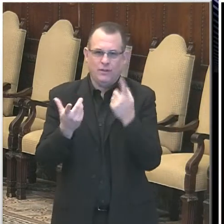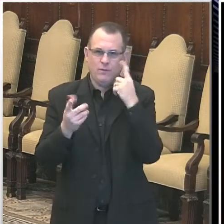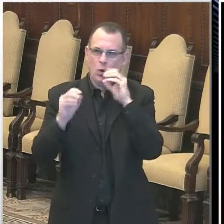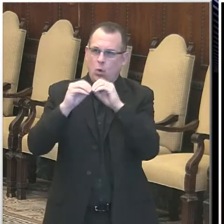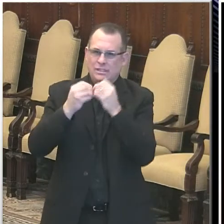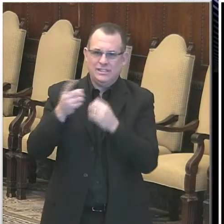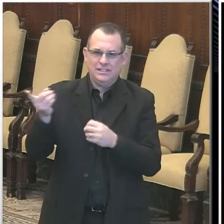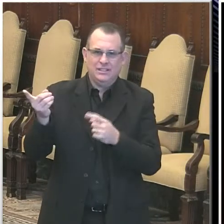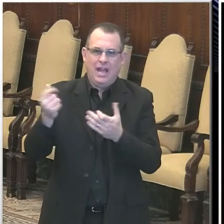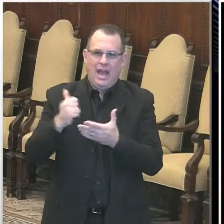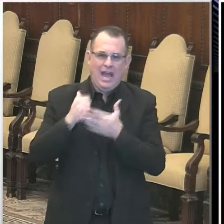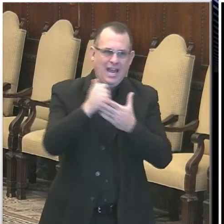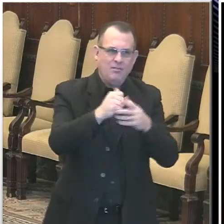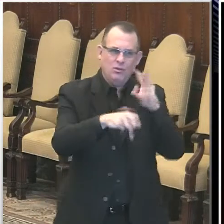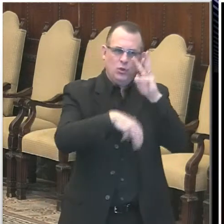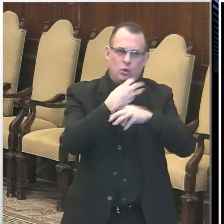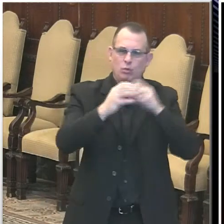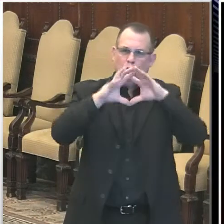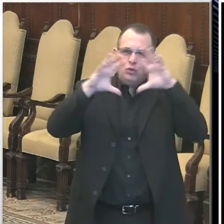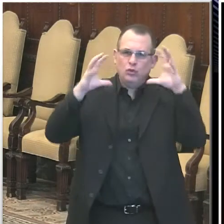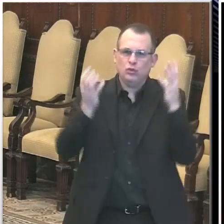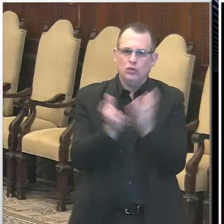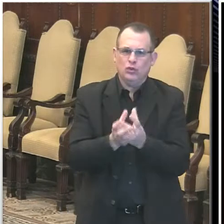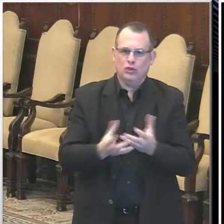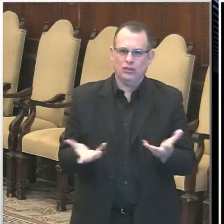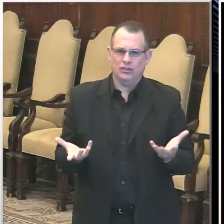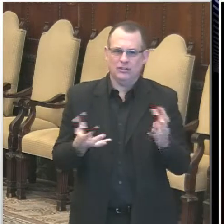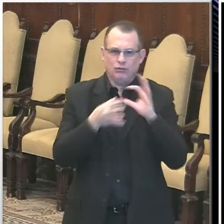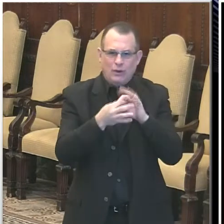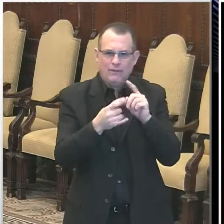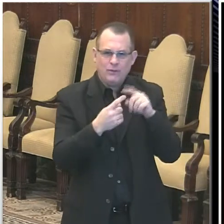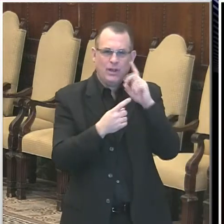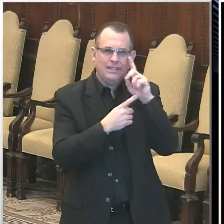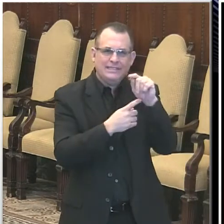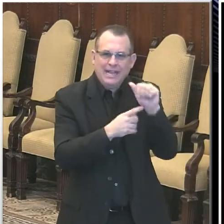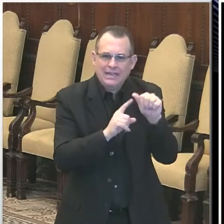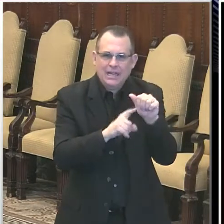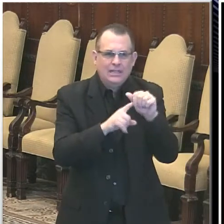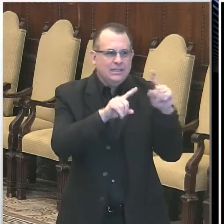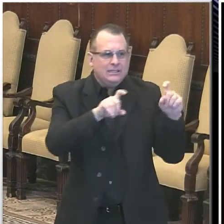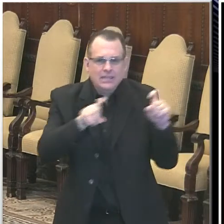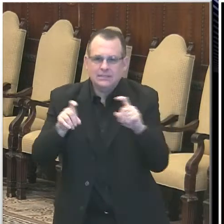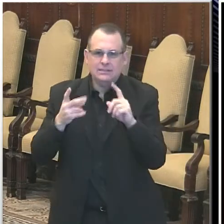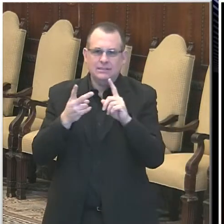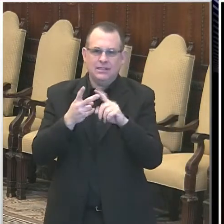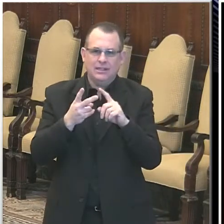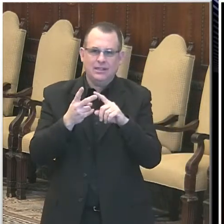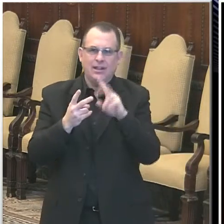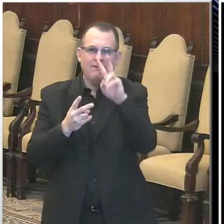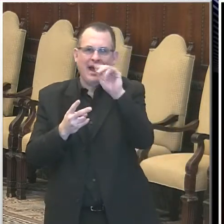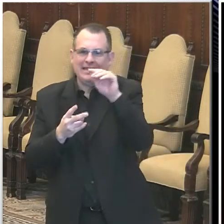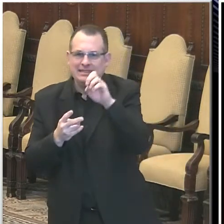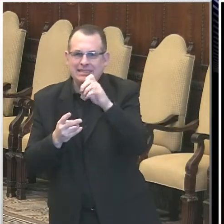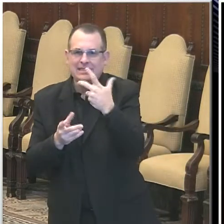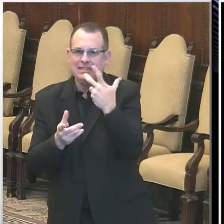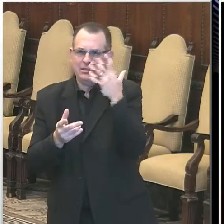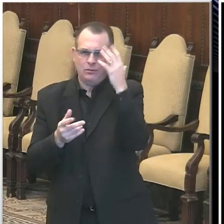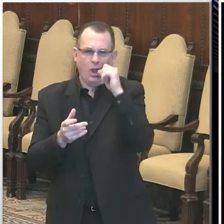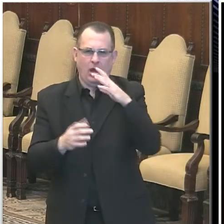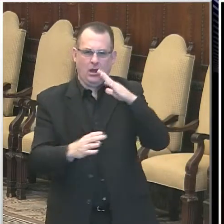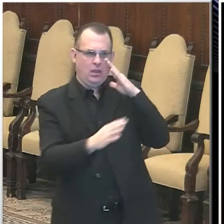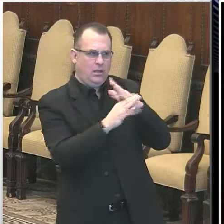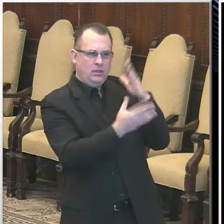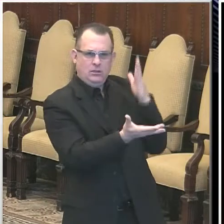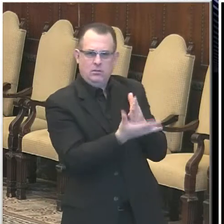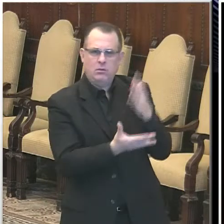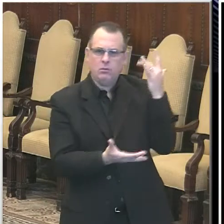discussion relative to data and testing and perhaps vaccine. I can't explain what goes on between